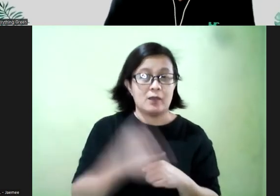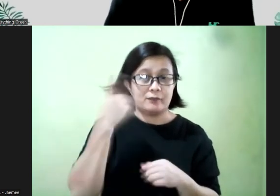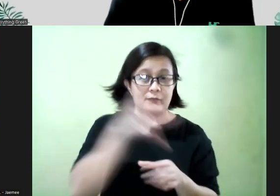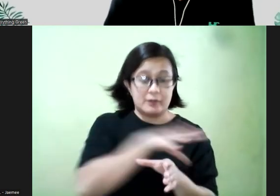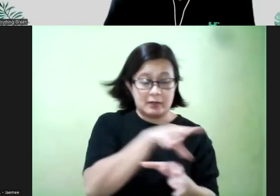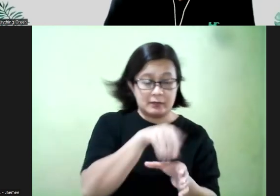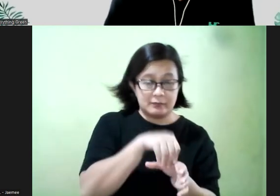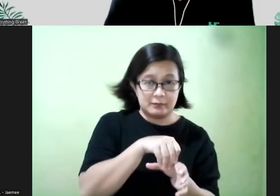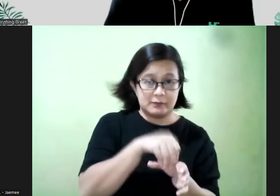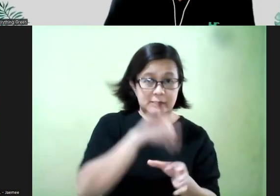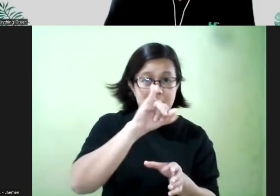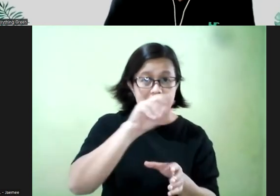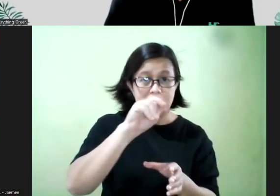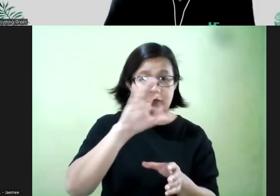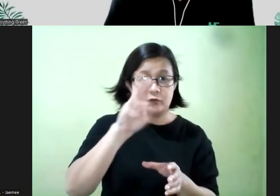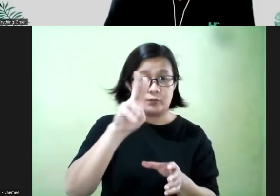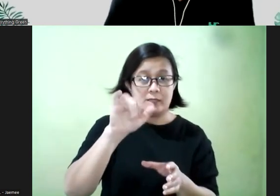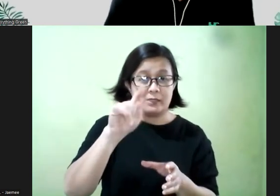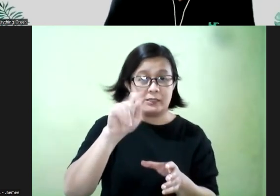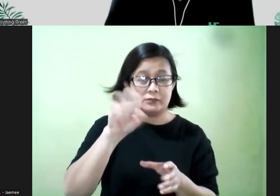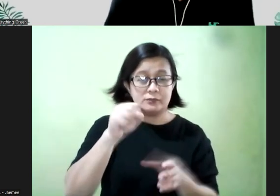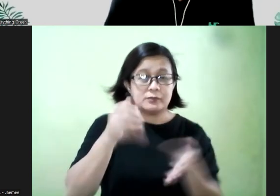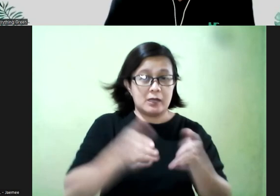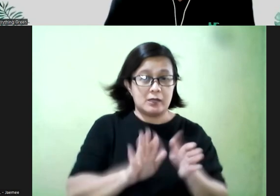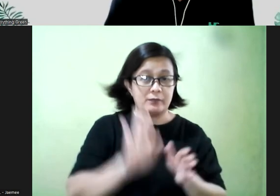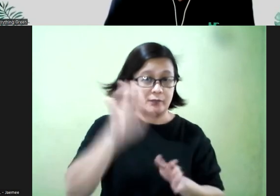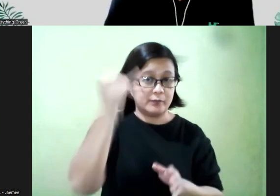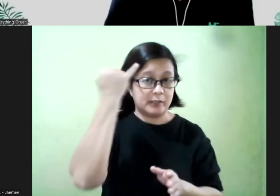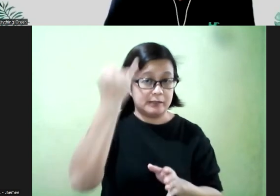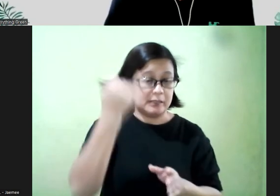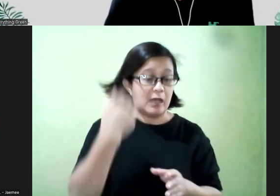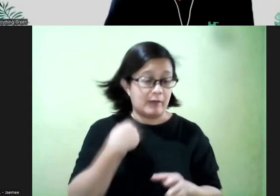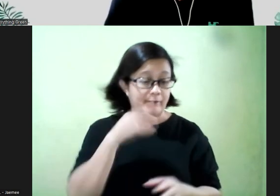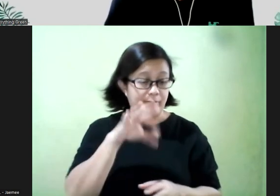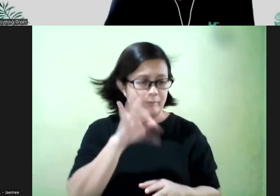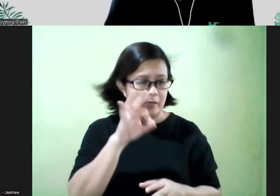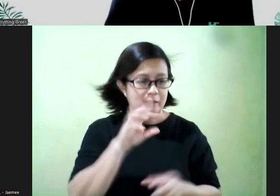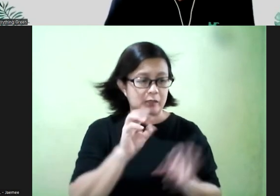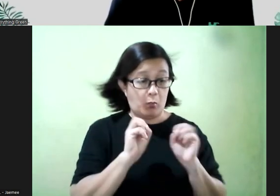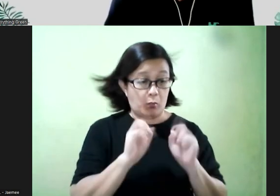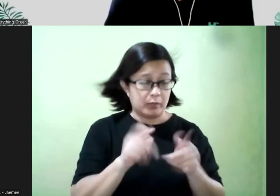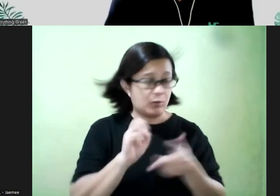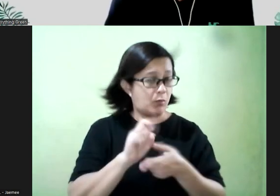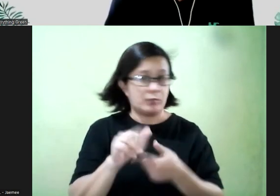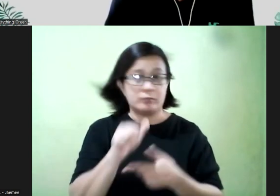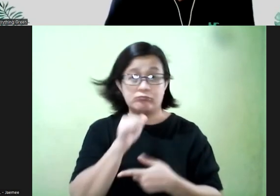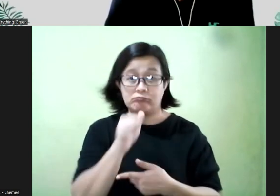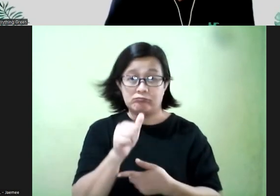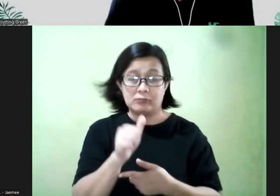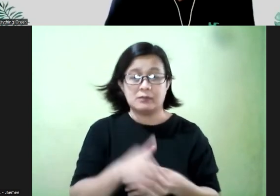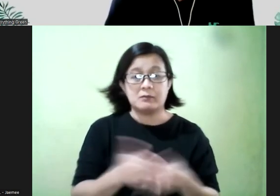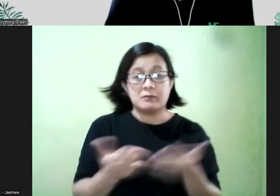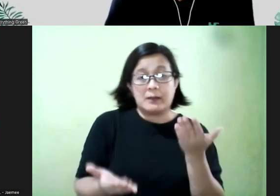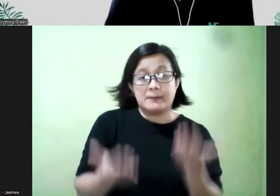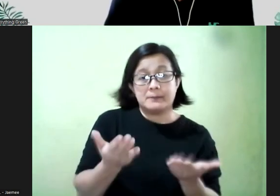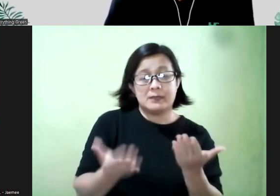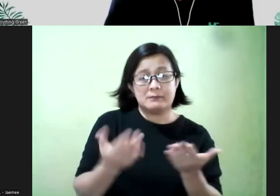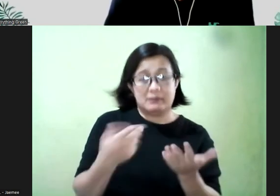you to actually work on your idea and find out if that idea is really worth working on. And maybe you will fail,